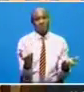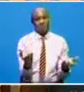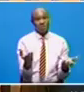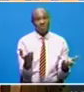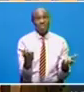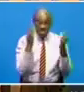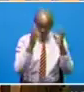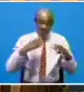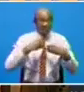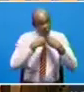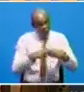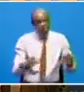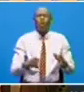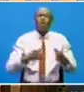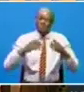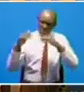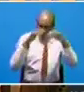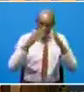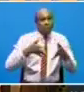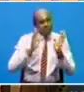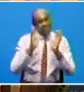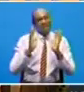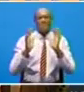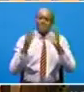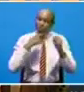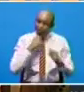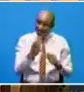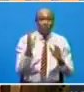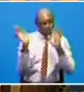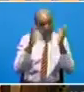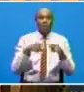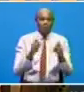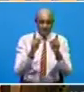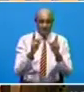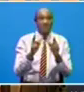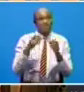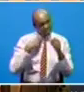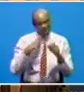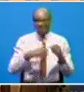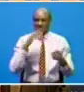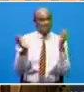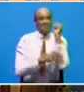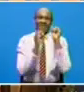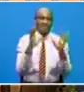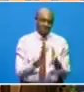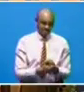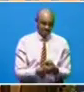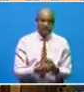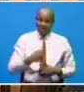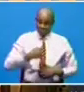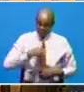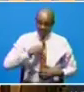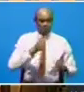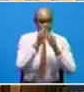he's defeated fairly, I just want to assure you that Raila Odinga will not regret. I'm a